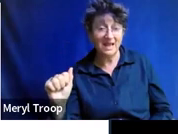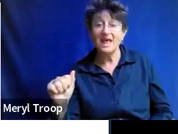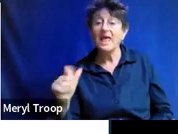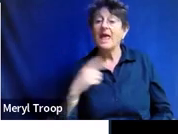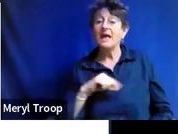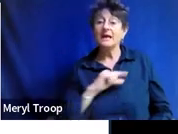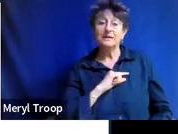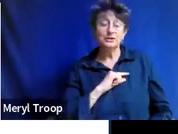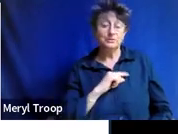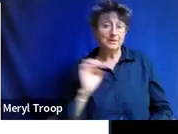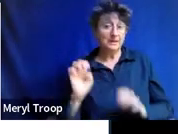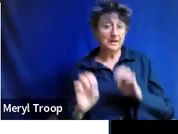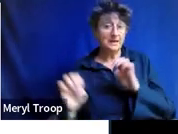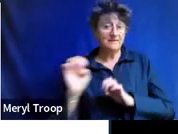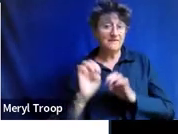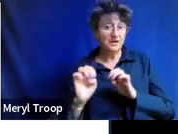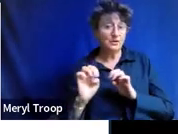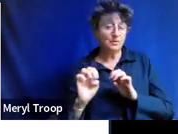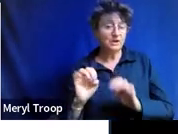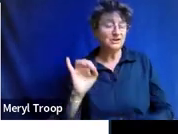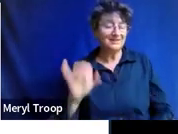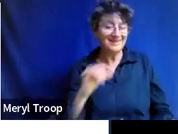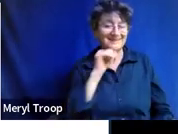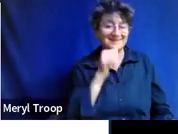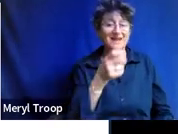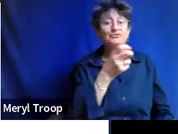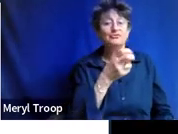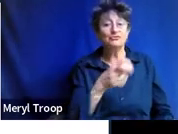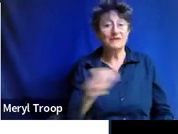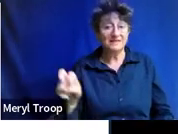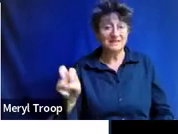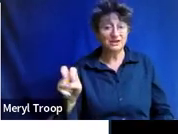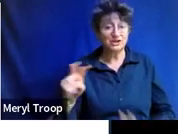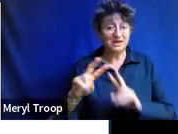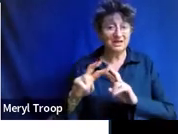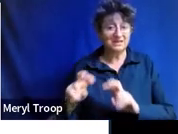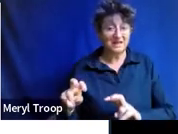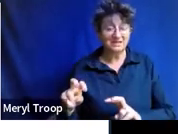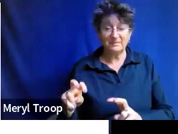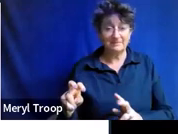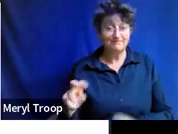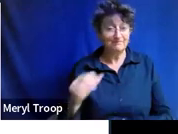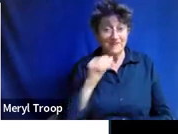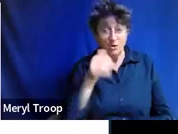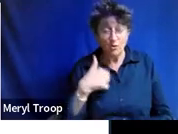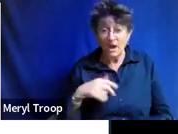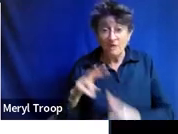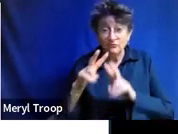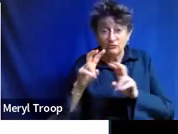evaluations, those are not transition assessments. They don't have a transition component.